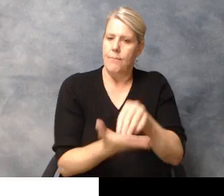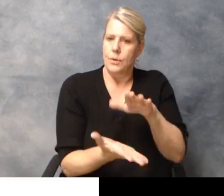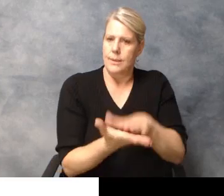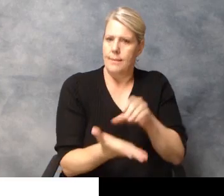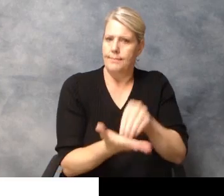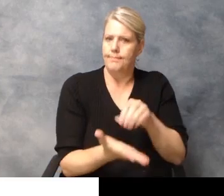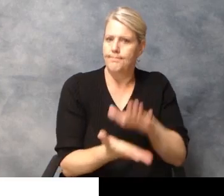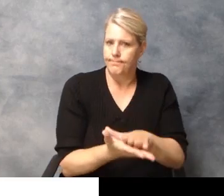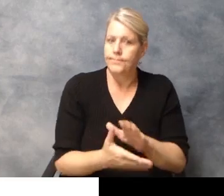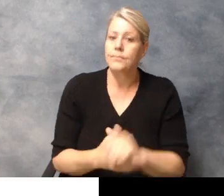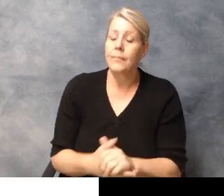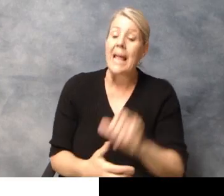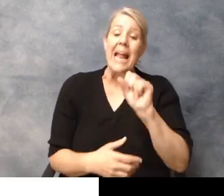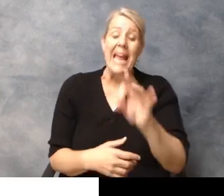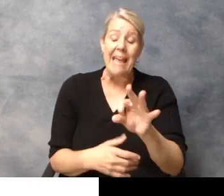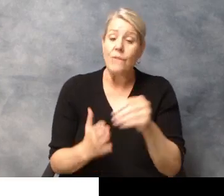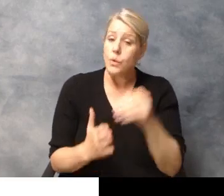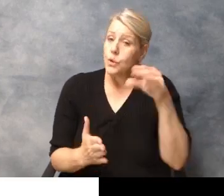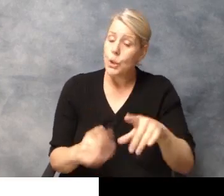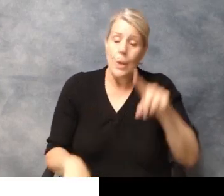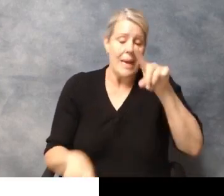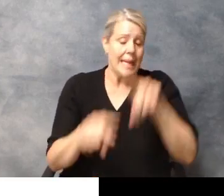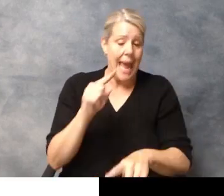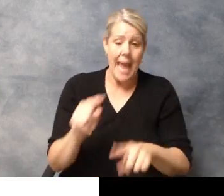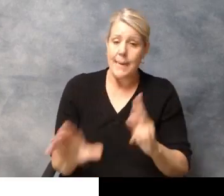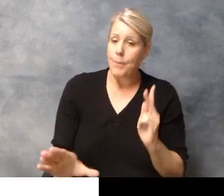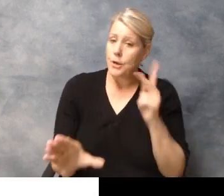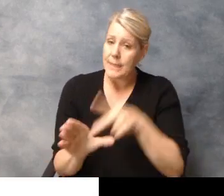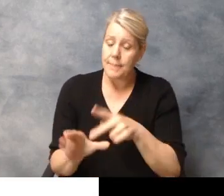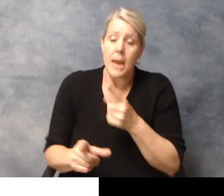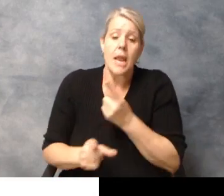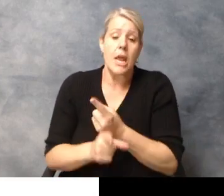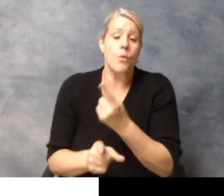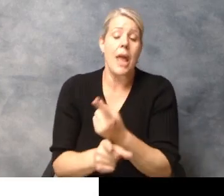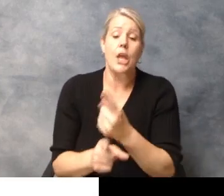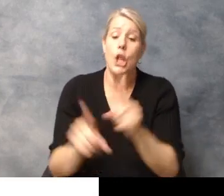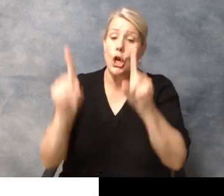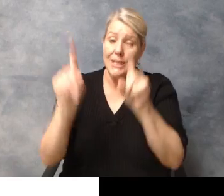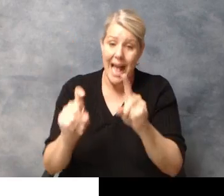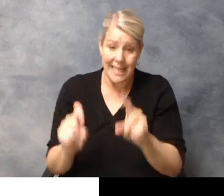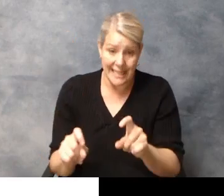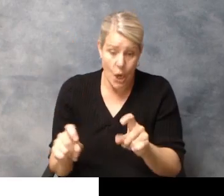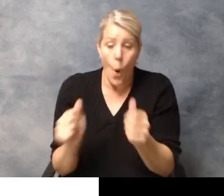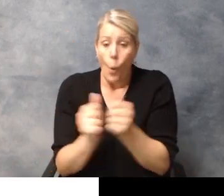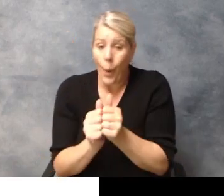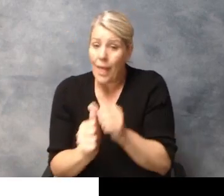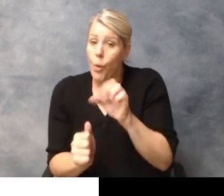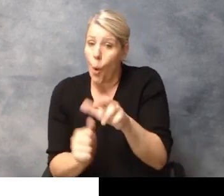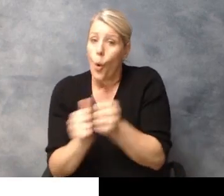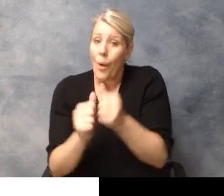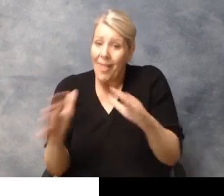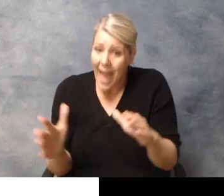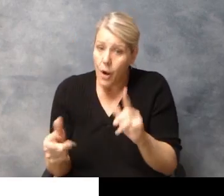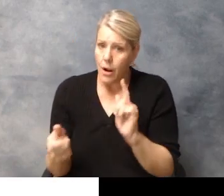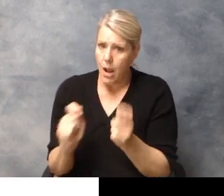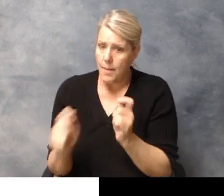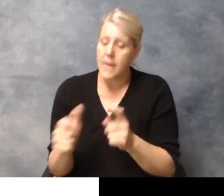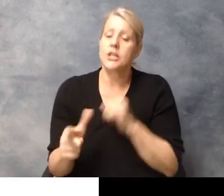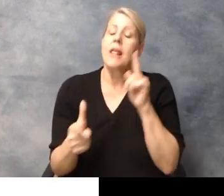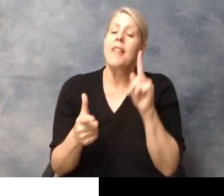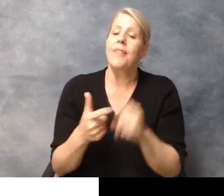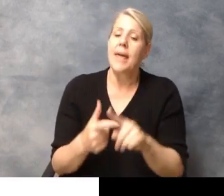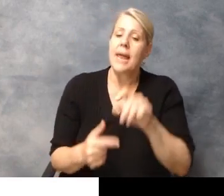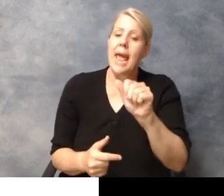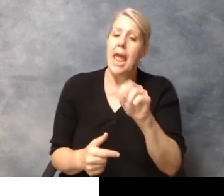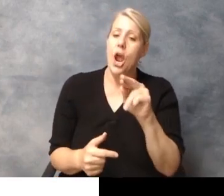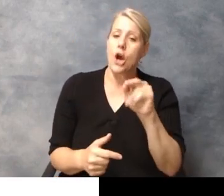If the student cannot participate in regular state assessment with or without accommodations, then the ARC will continue to